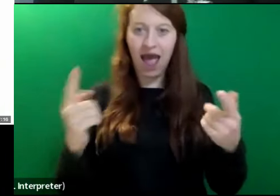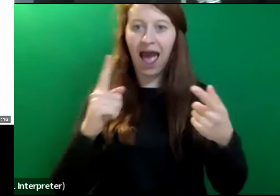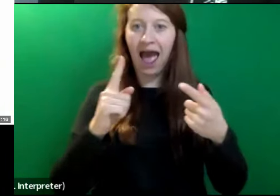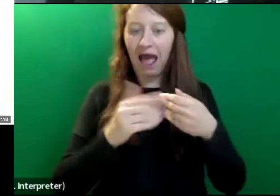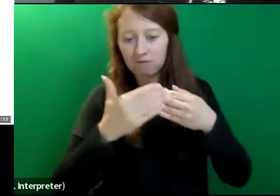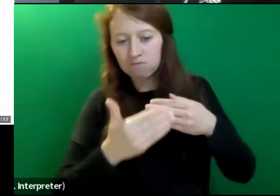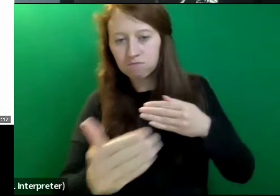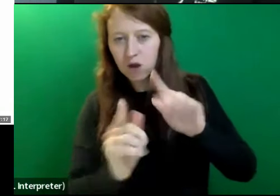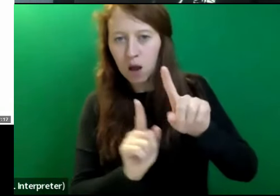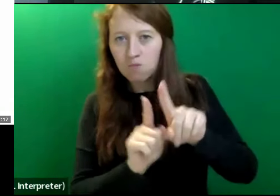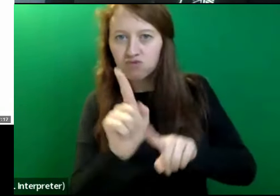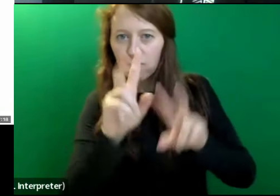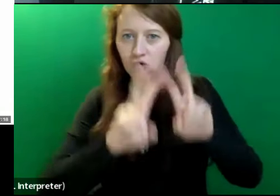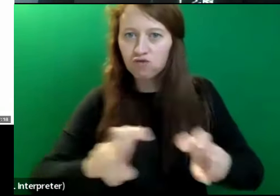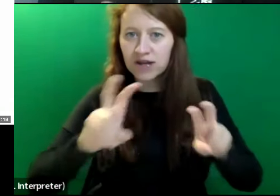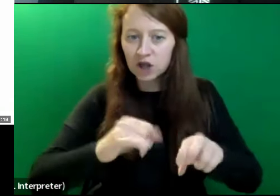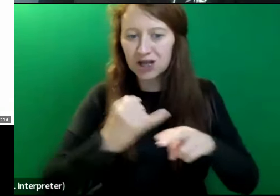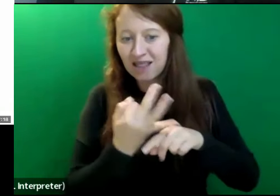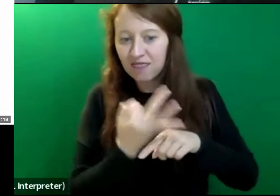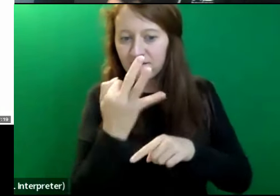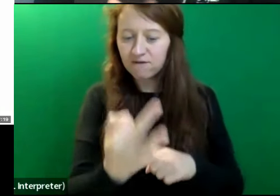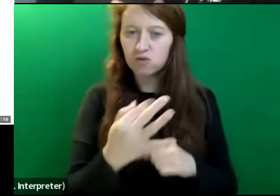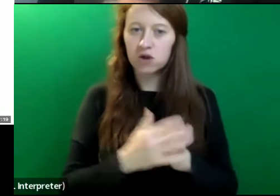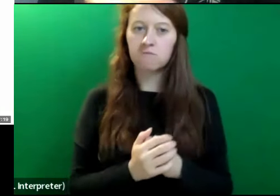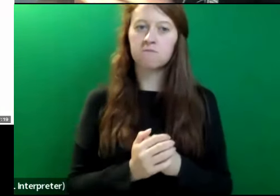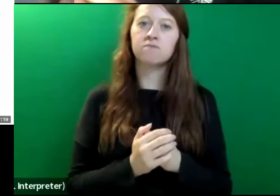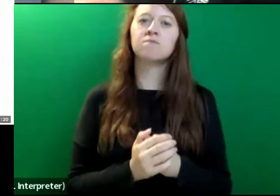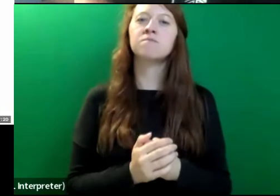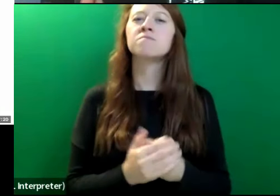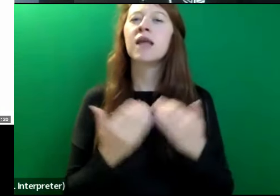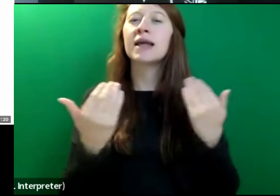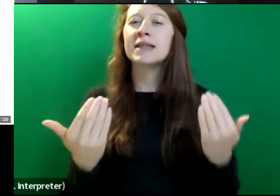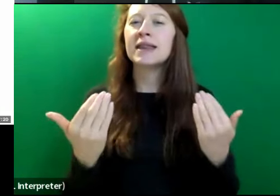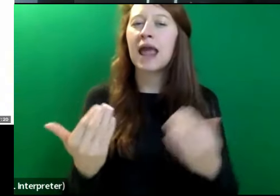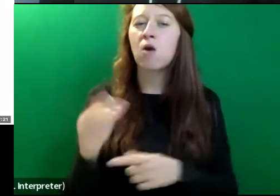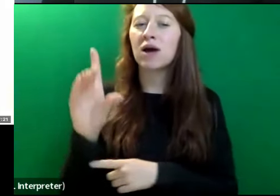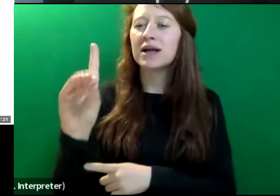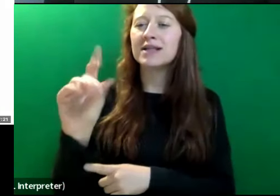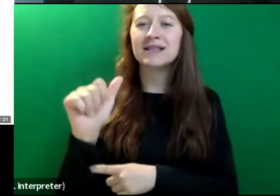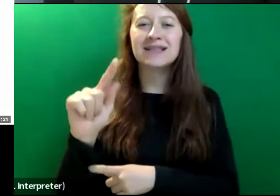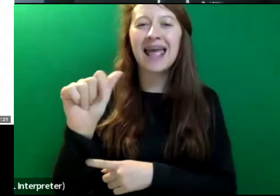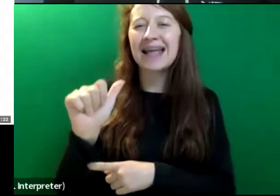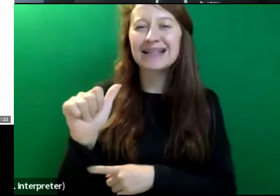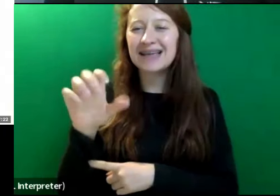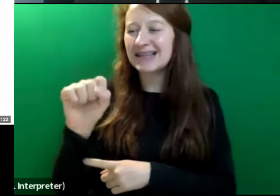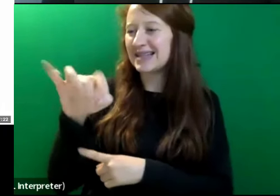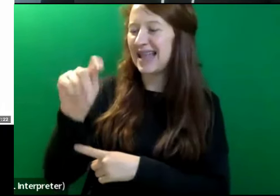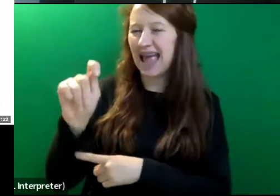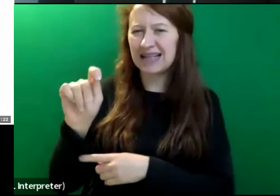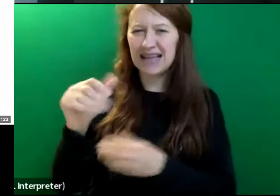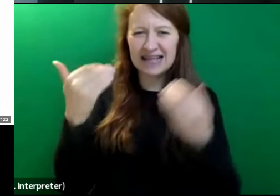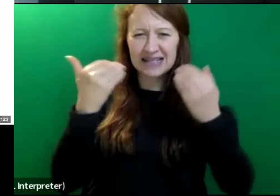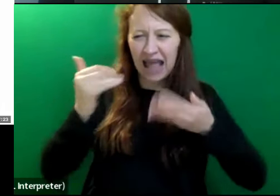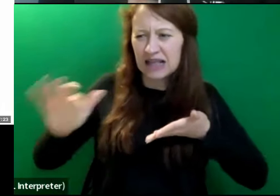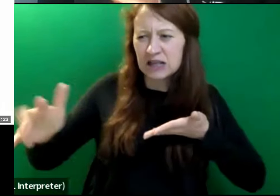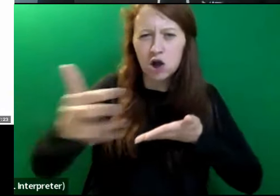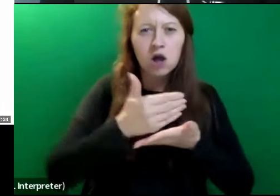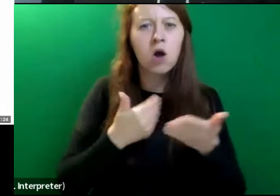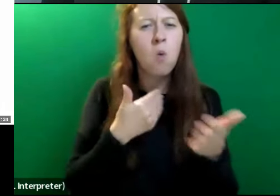Okay, so let's move on to the data set that I use. I'll just introduce the data set and then we can get into some of